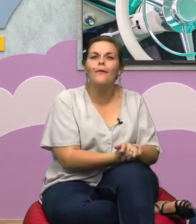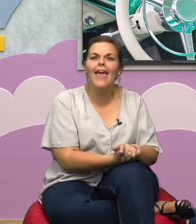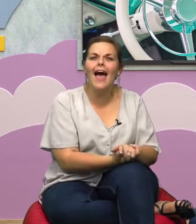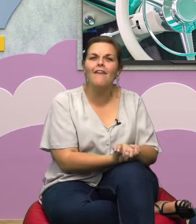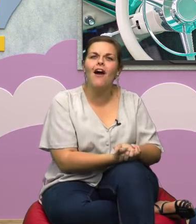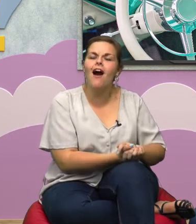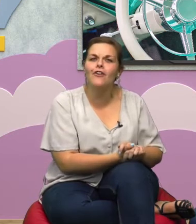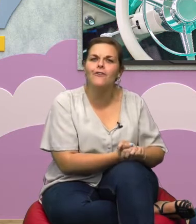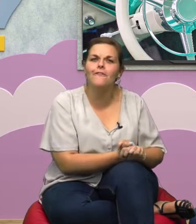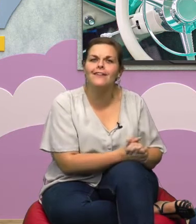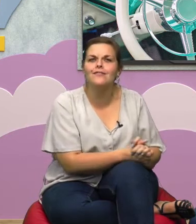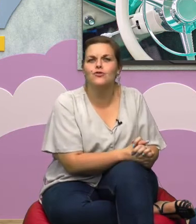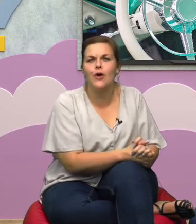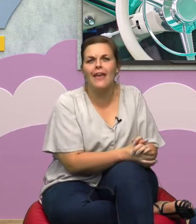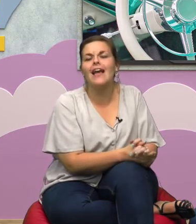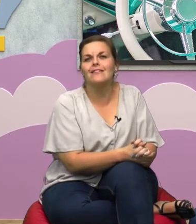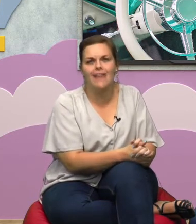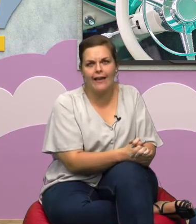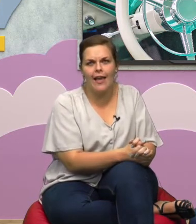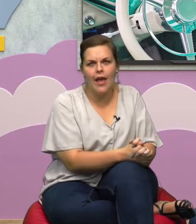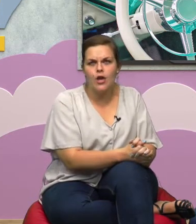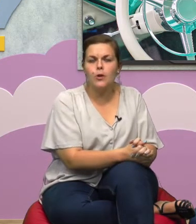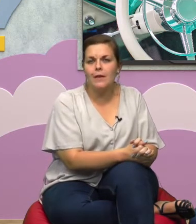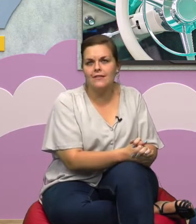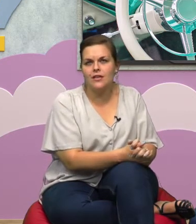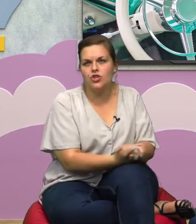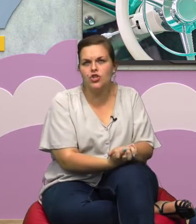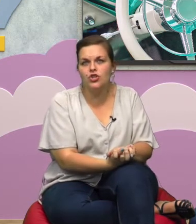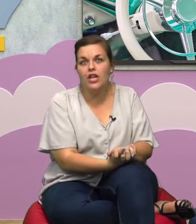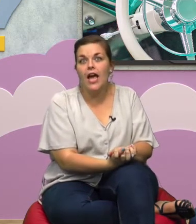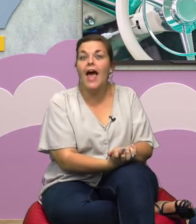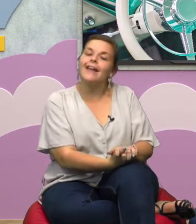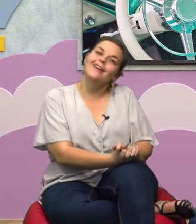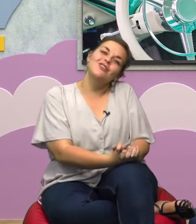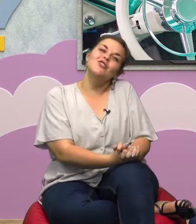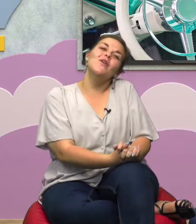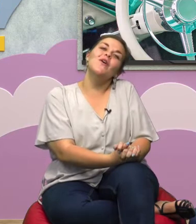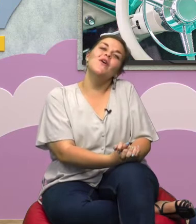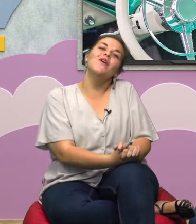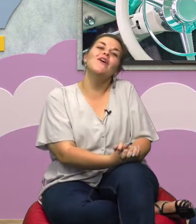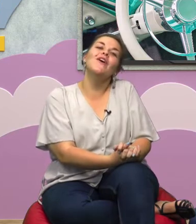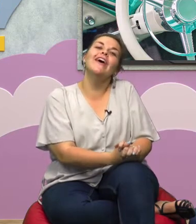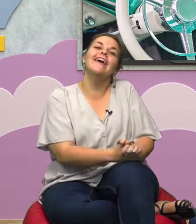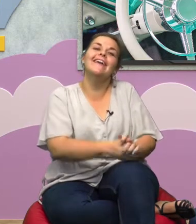we have our cool friends Zoe and Zacky. So please stay tuned and enjoy.